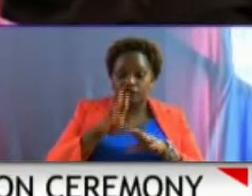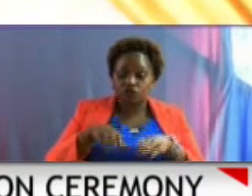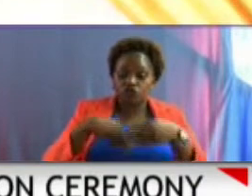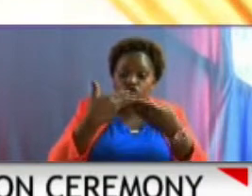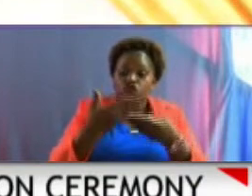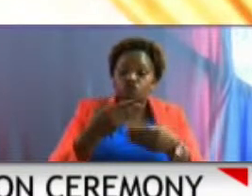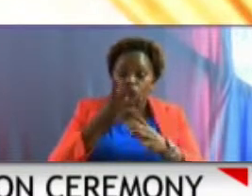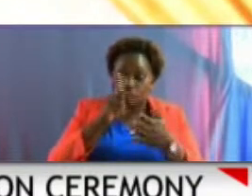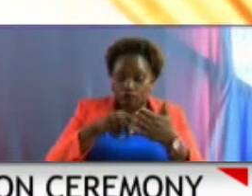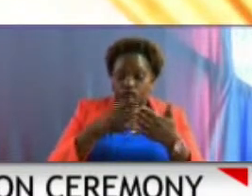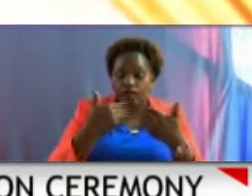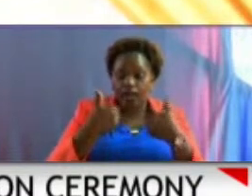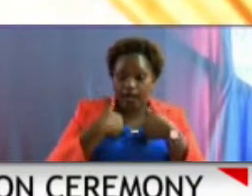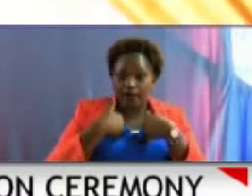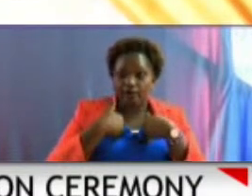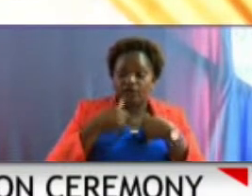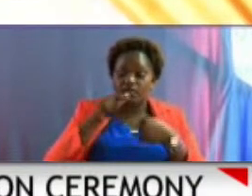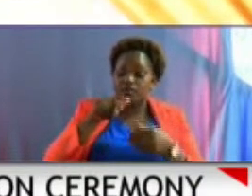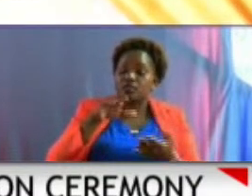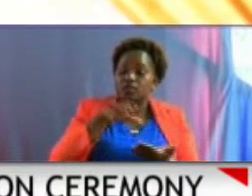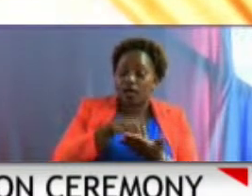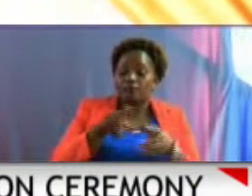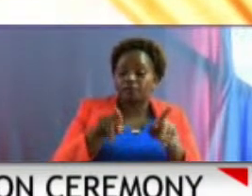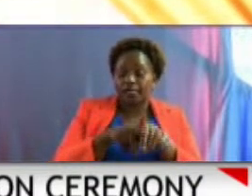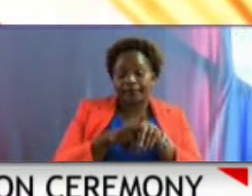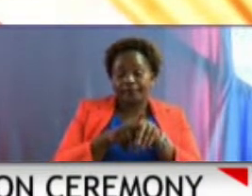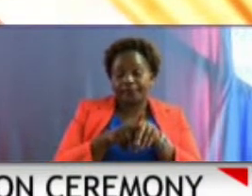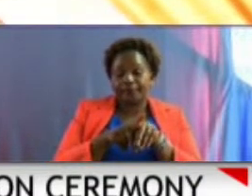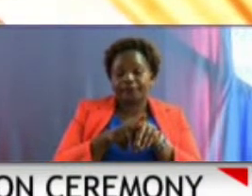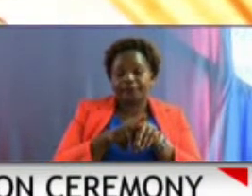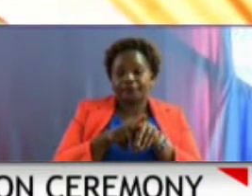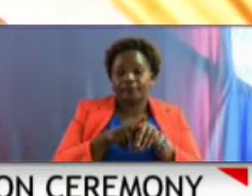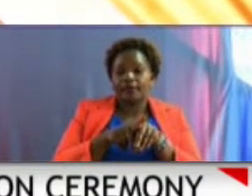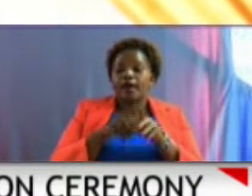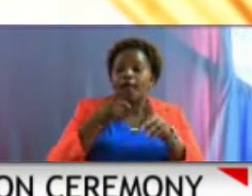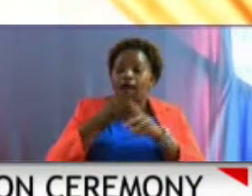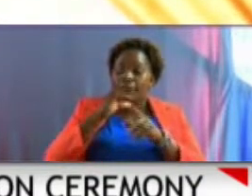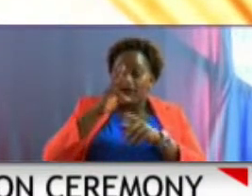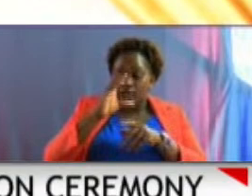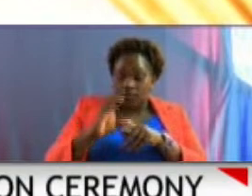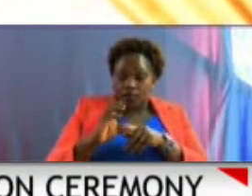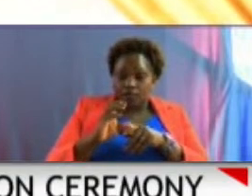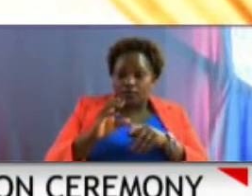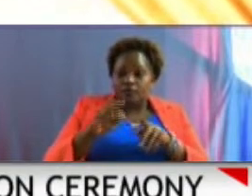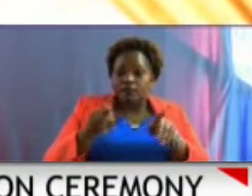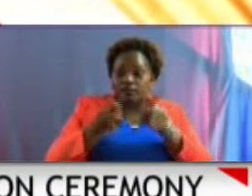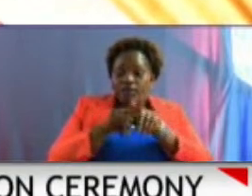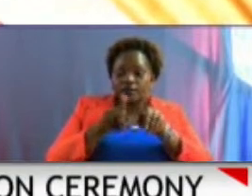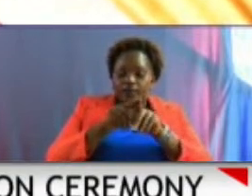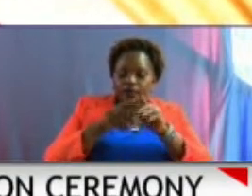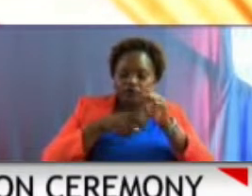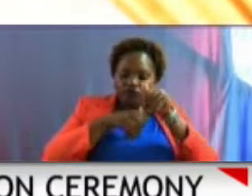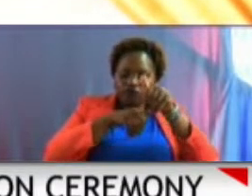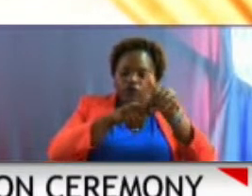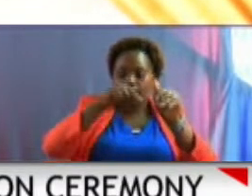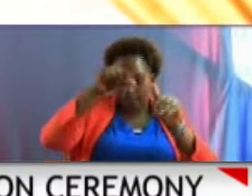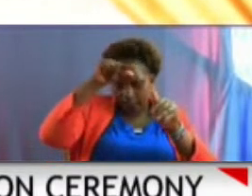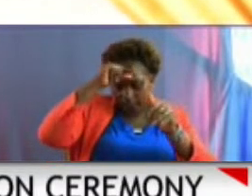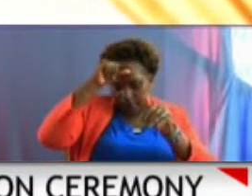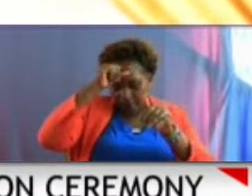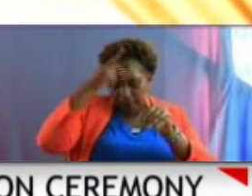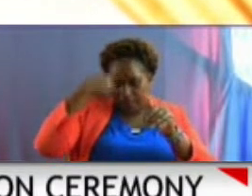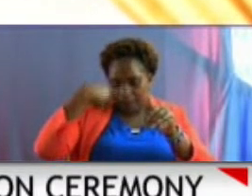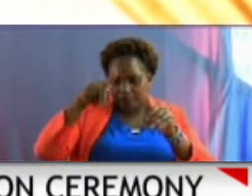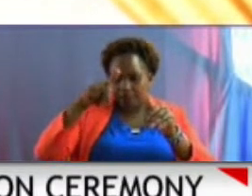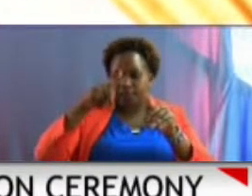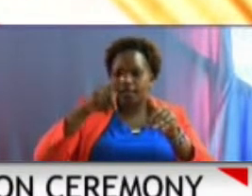have to deliver under the circumstances. Mr. Chancellor, sir, in line with the government policy, the